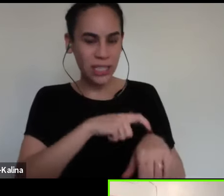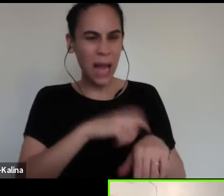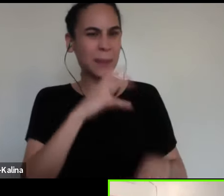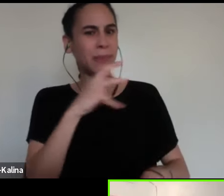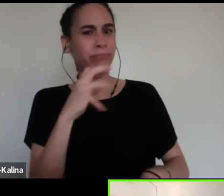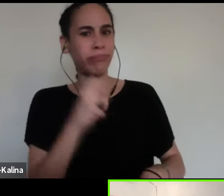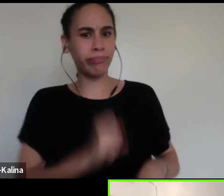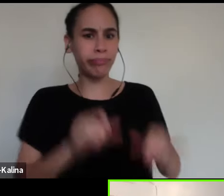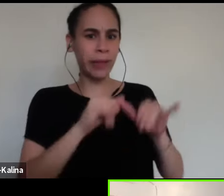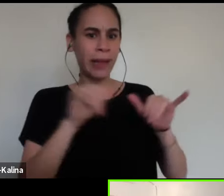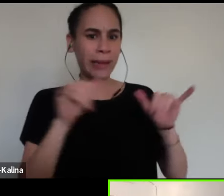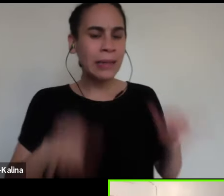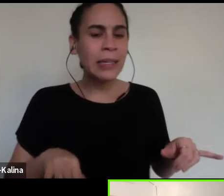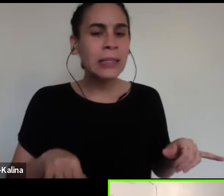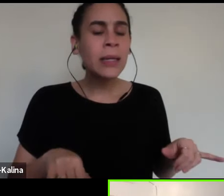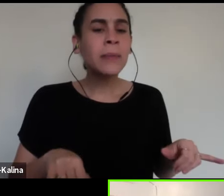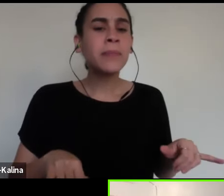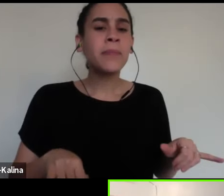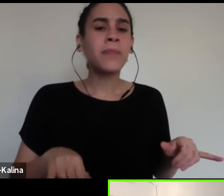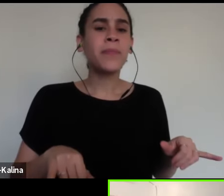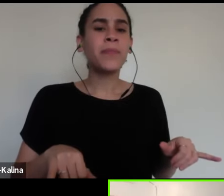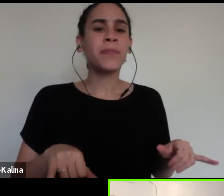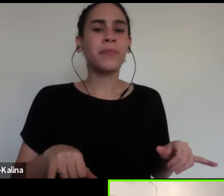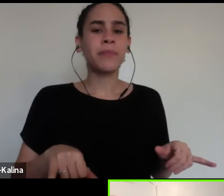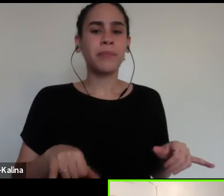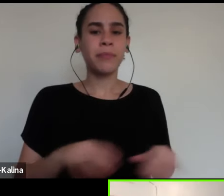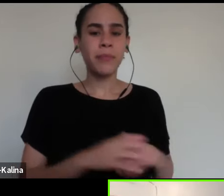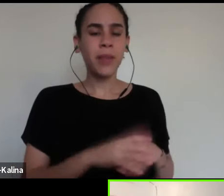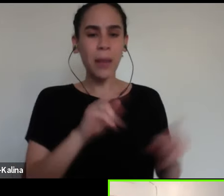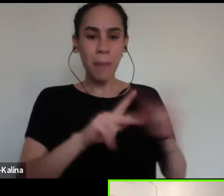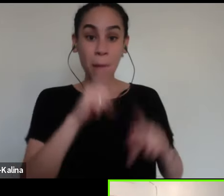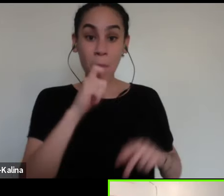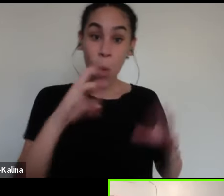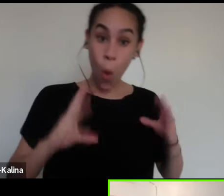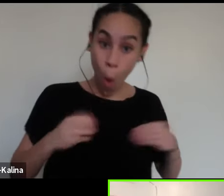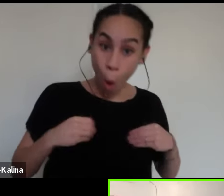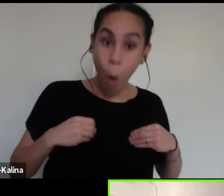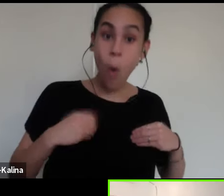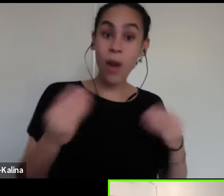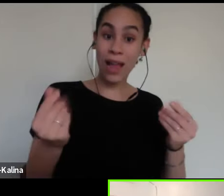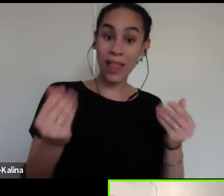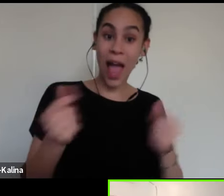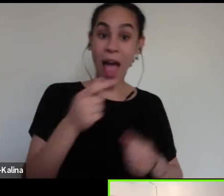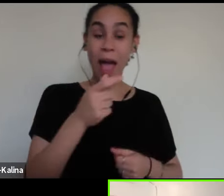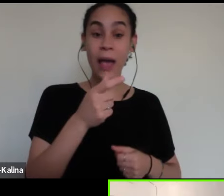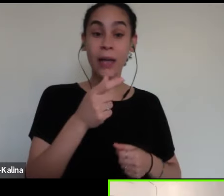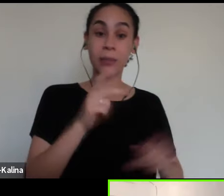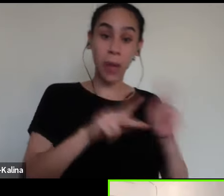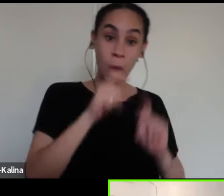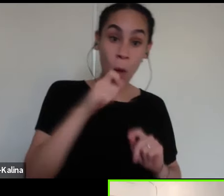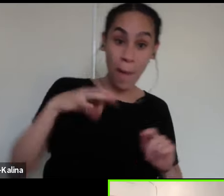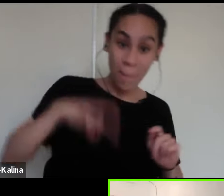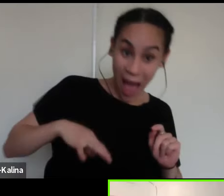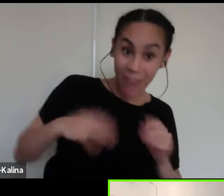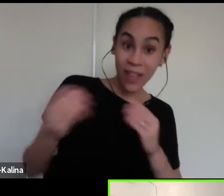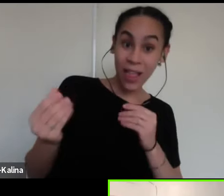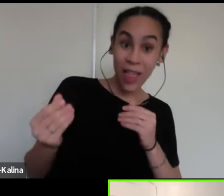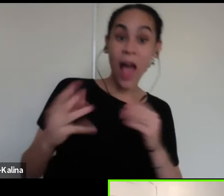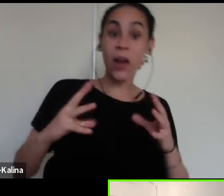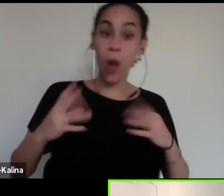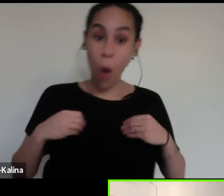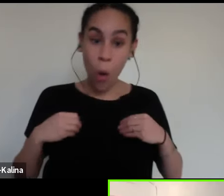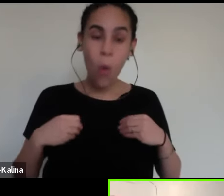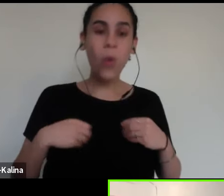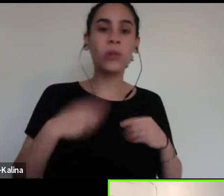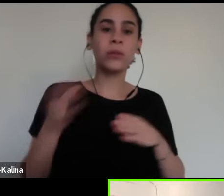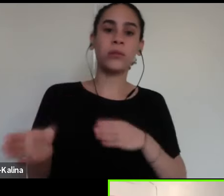you've got sort of the well-to-do, the folks who own the land, who manage the land, who benefit from the land, and then you've got the folks who work it. Right,